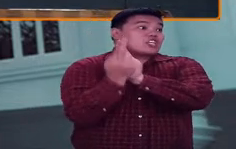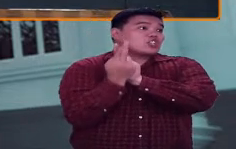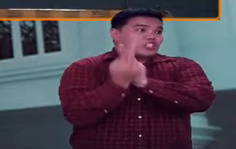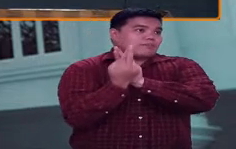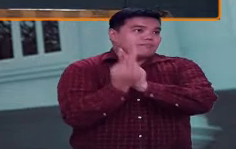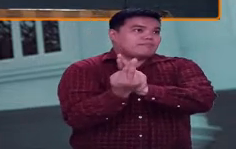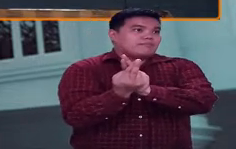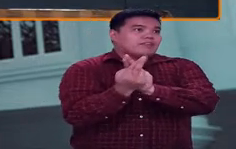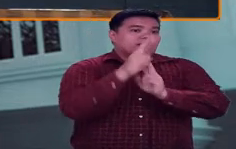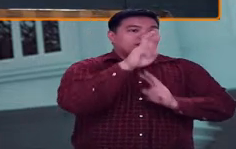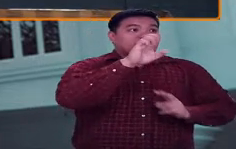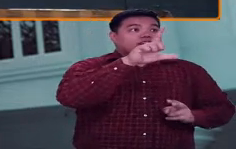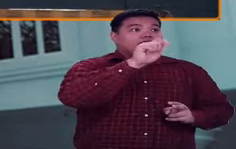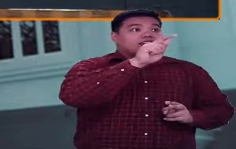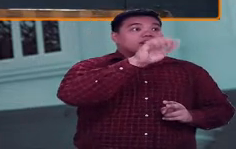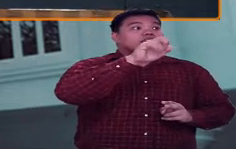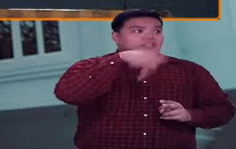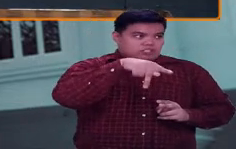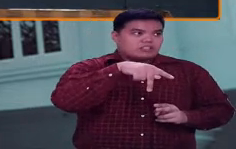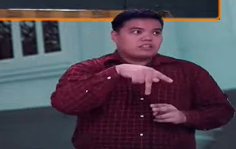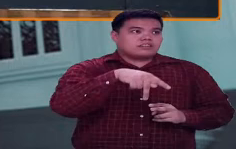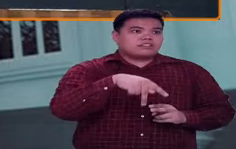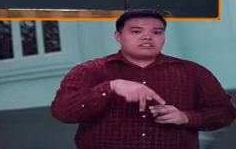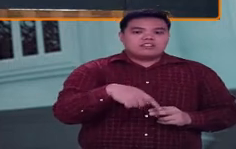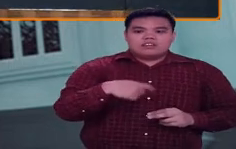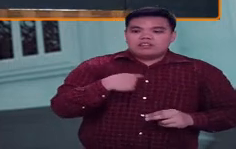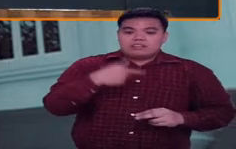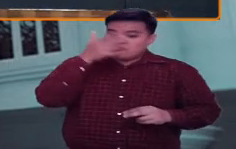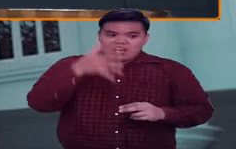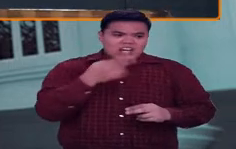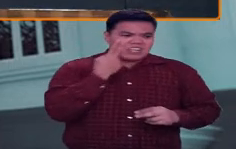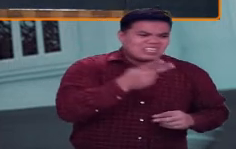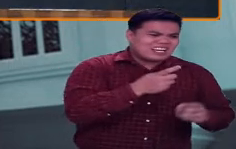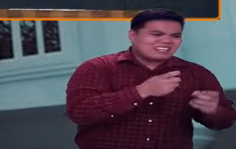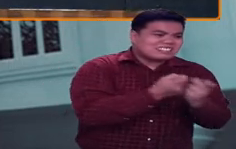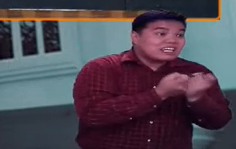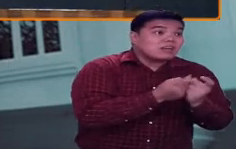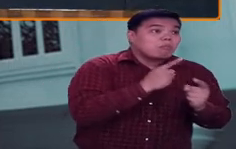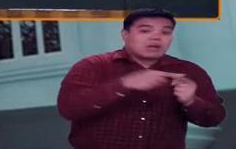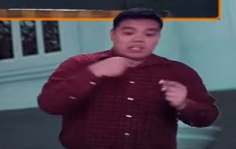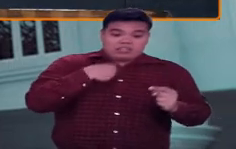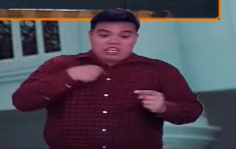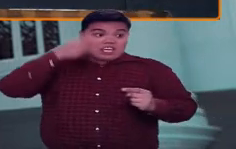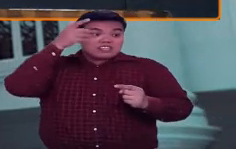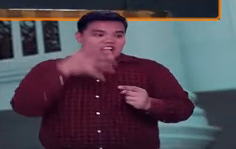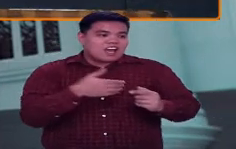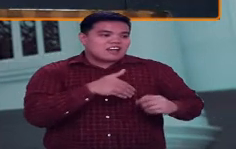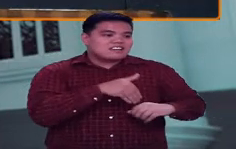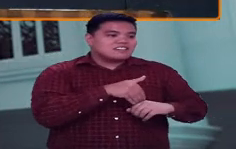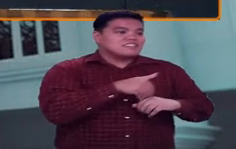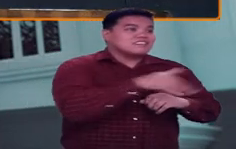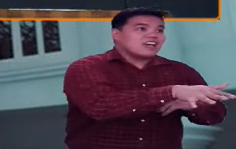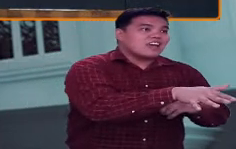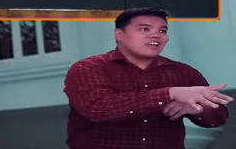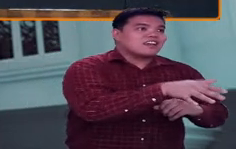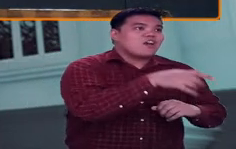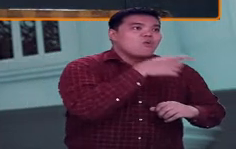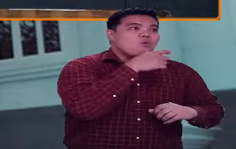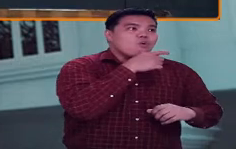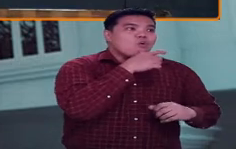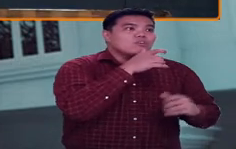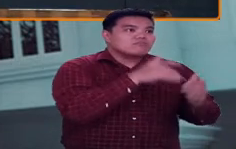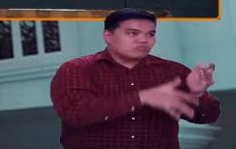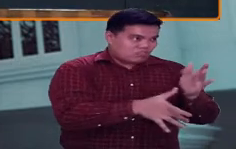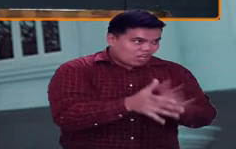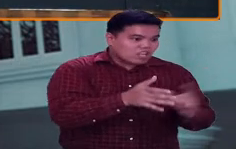every person, he sent his son to pay for the sins of every person. Amen. Not just